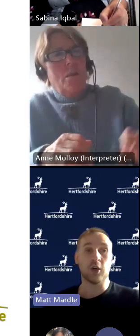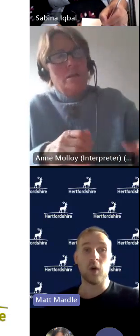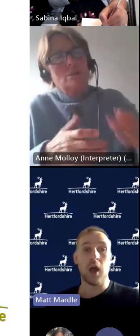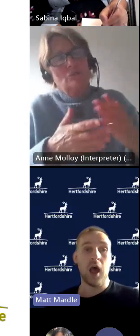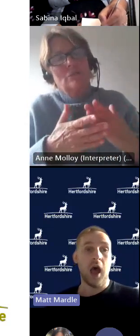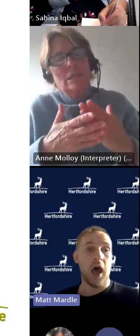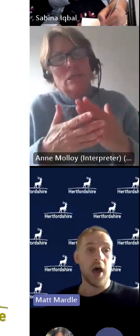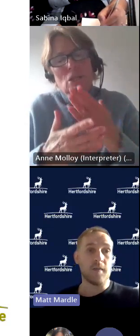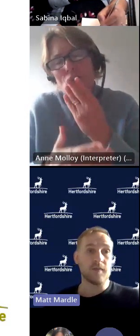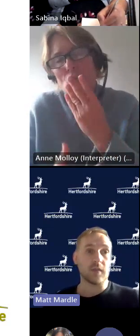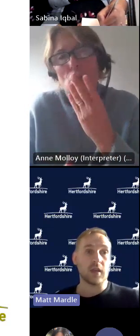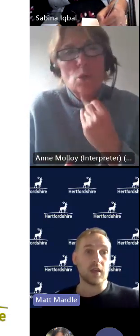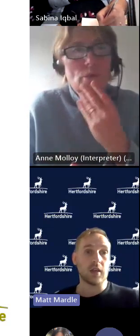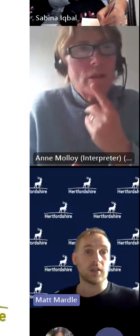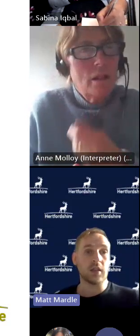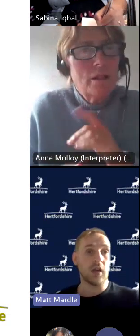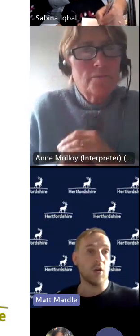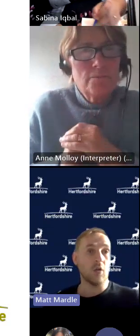useful tool.